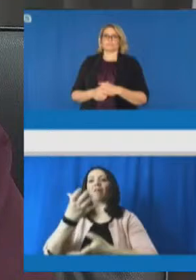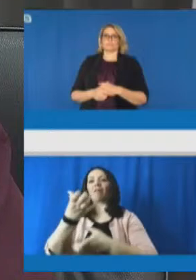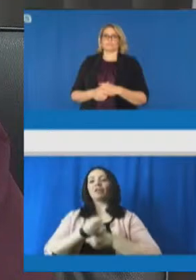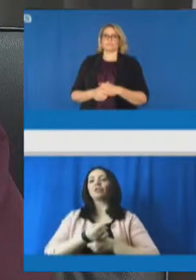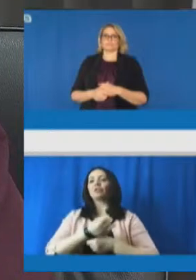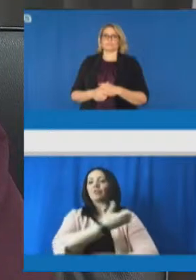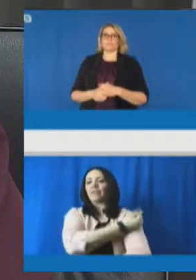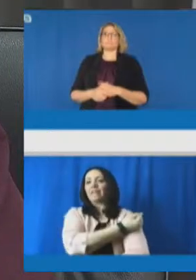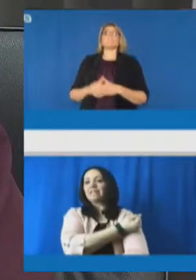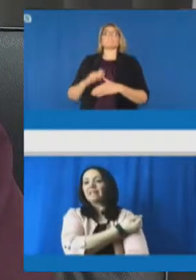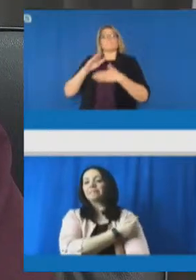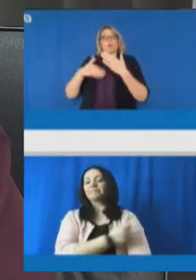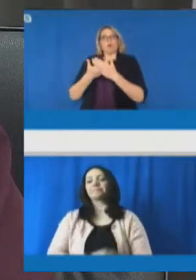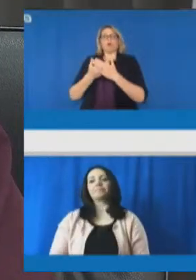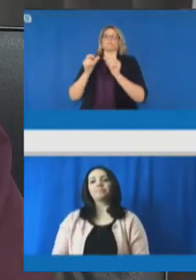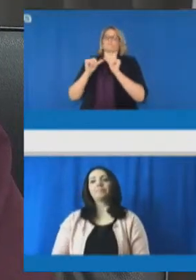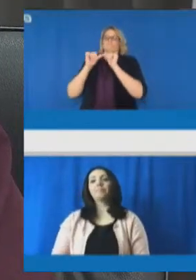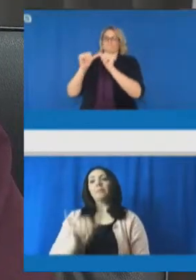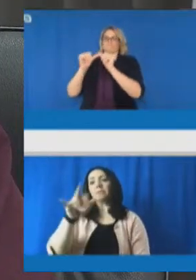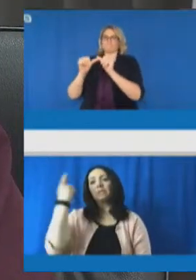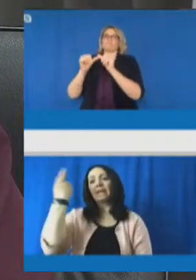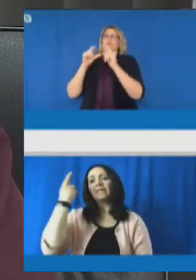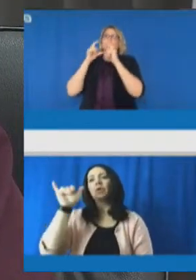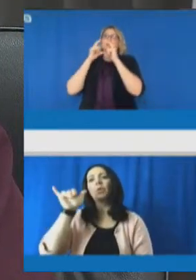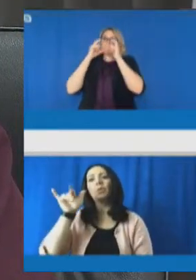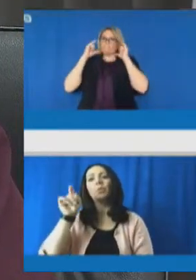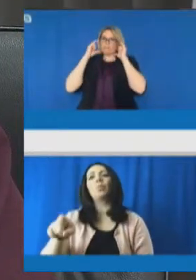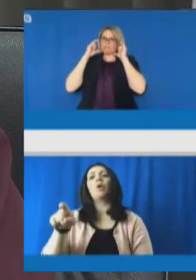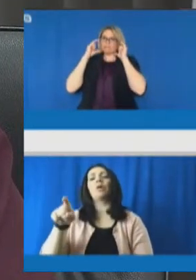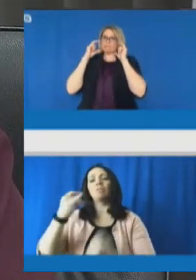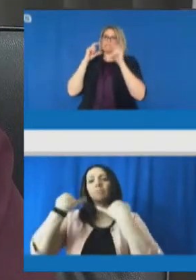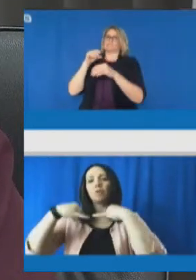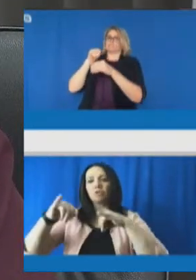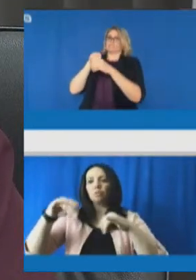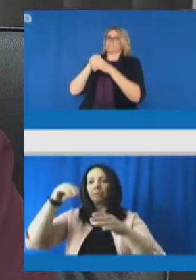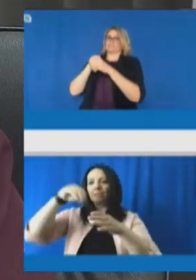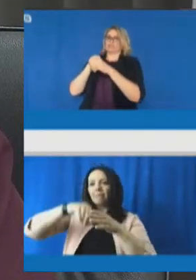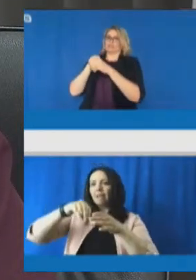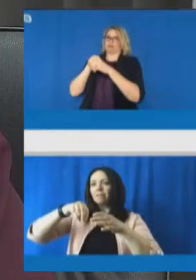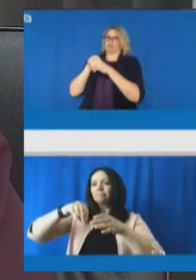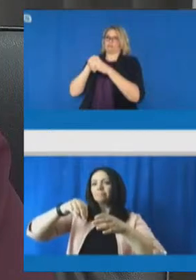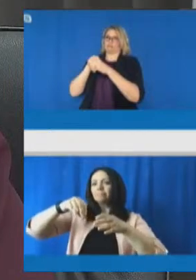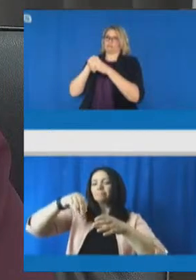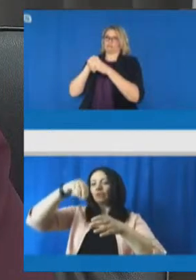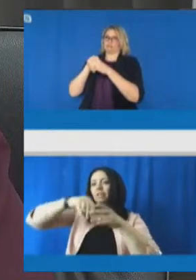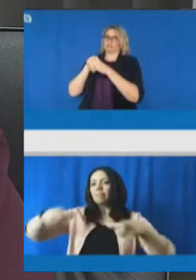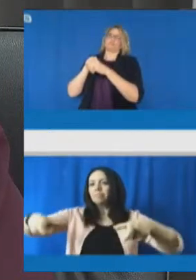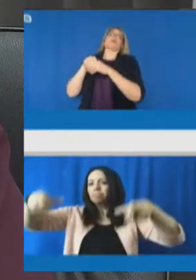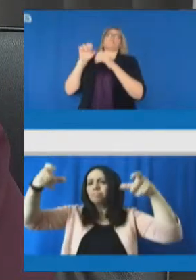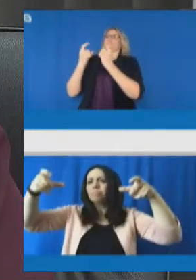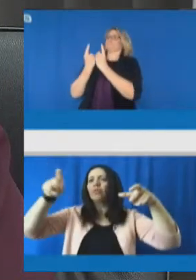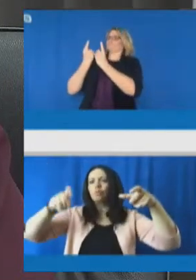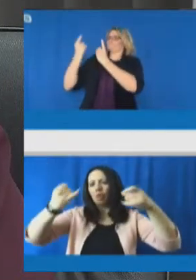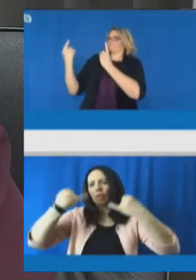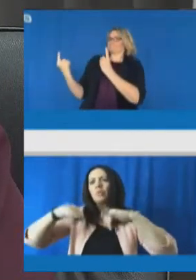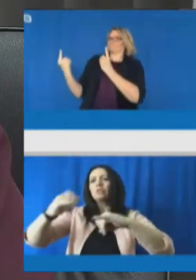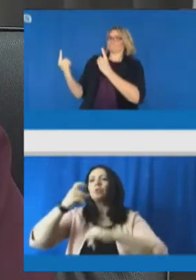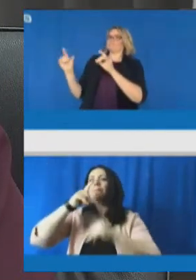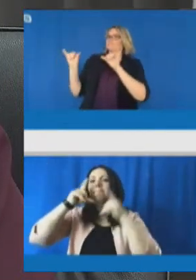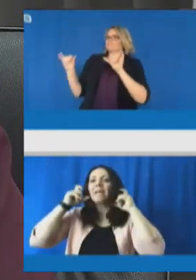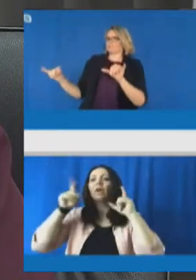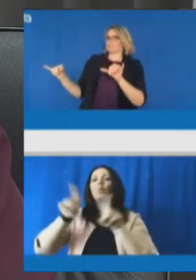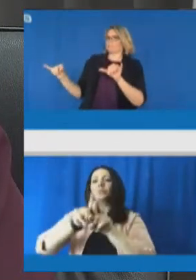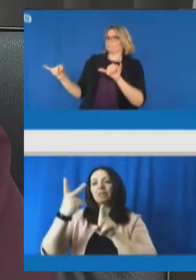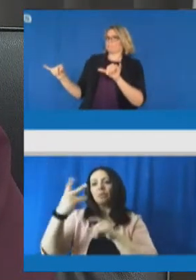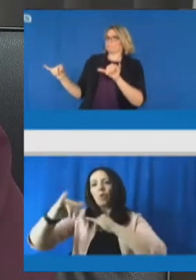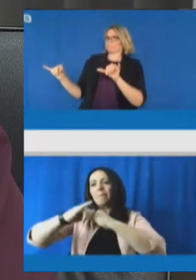effective, everyone, including those recently vaccinated, must continue to follow public health advice and guidance. While we get vaccines into